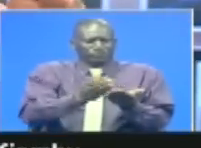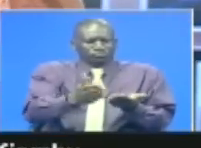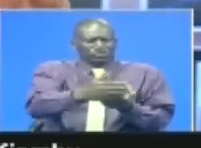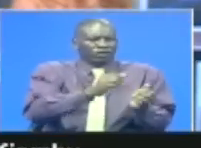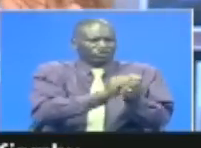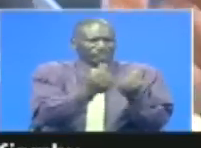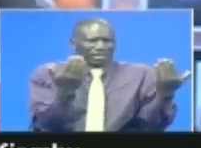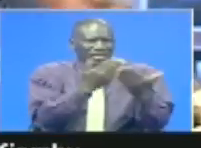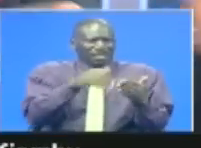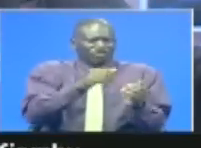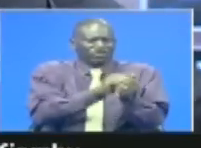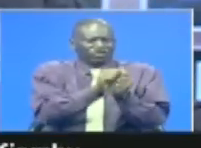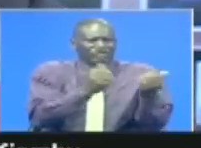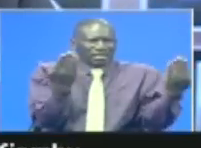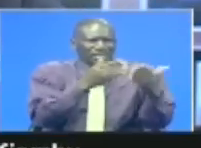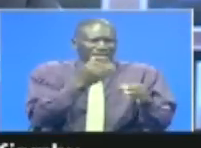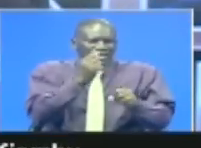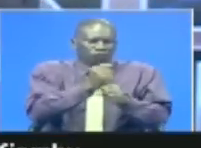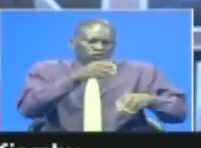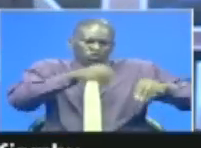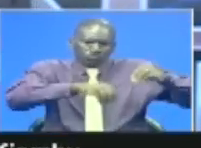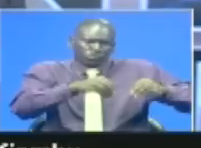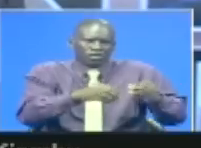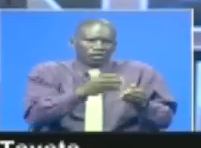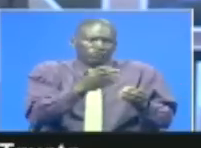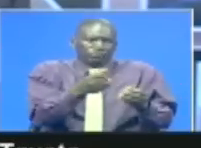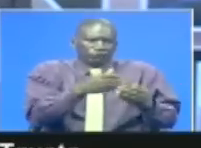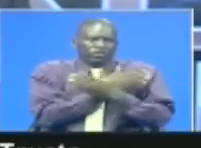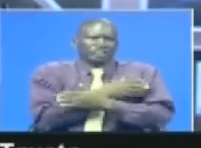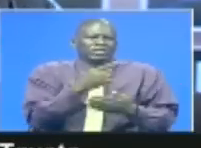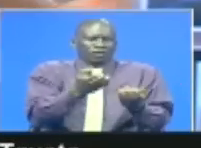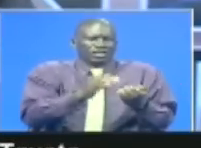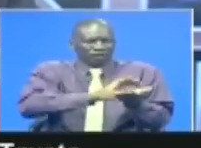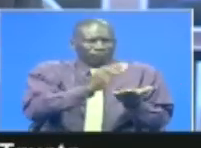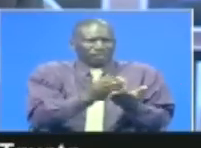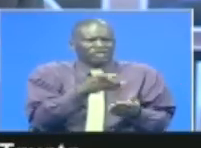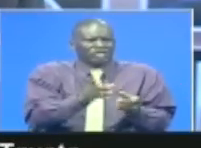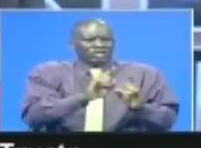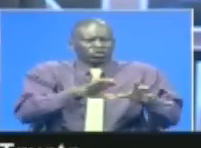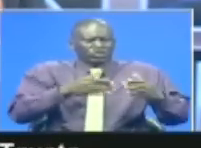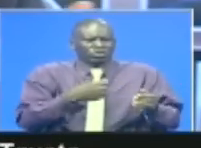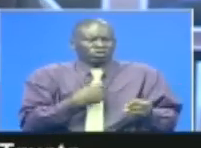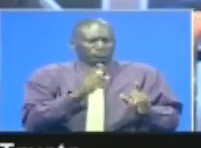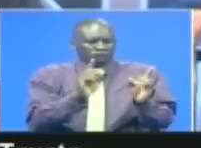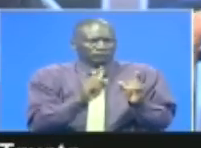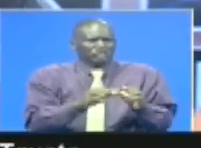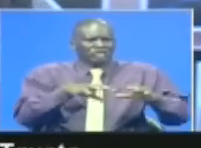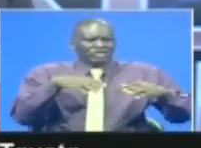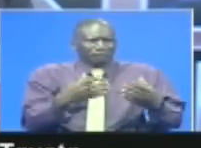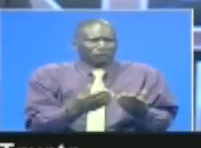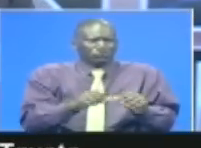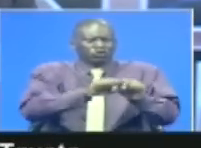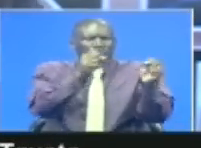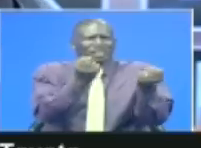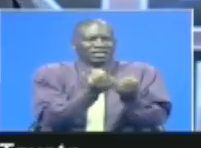do every other Friday night, a few friends, and say, hey, we need funding. Because it's not about me. It's about